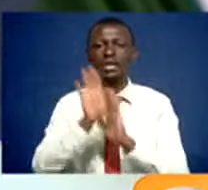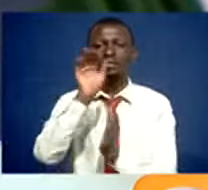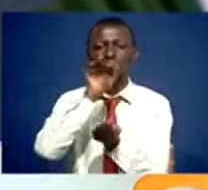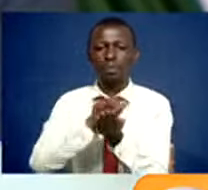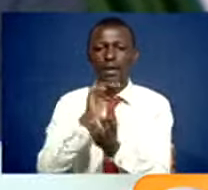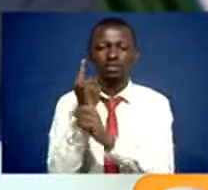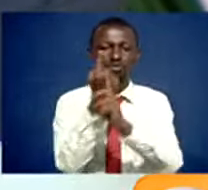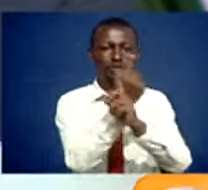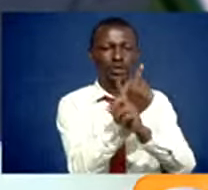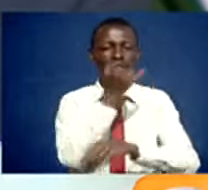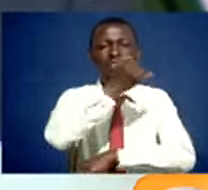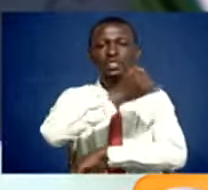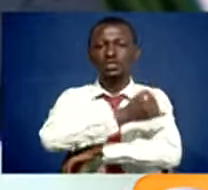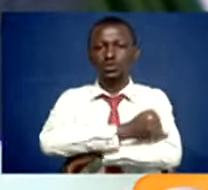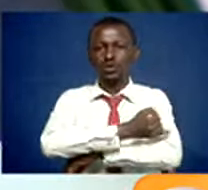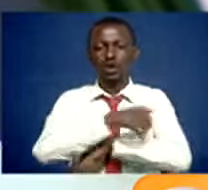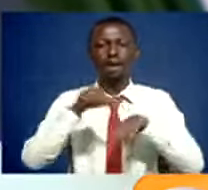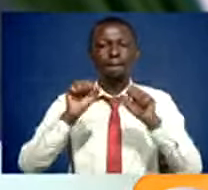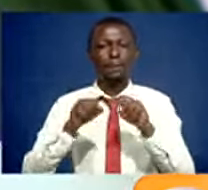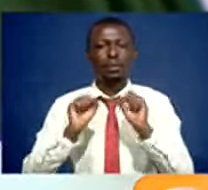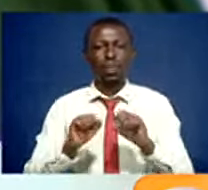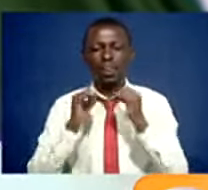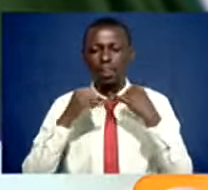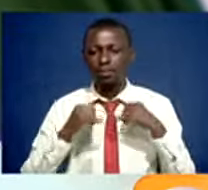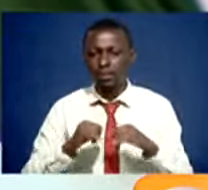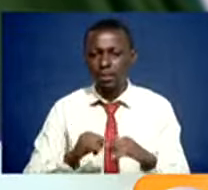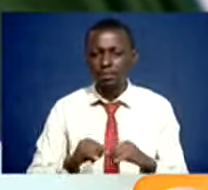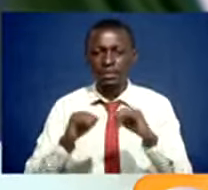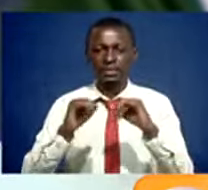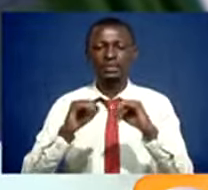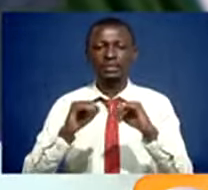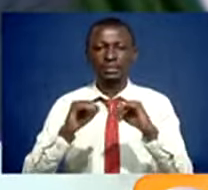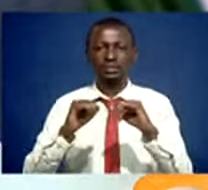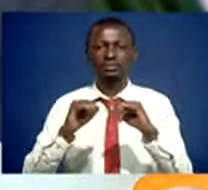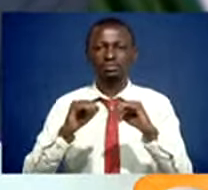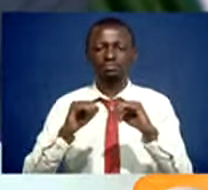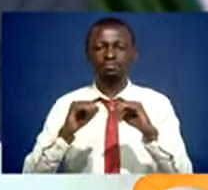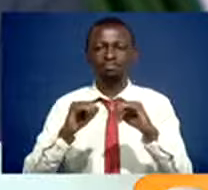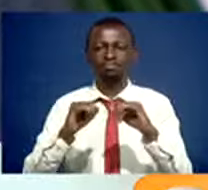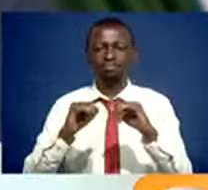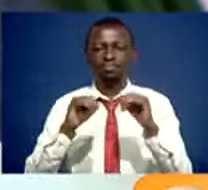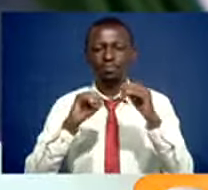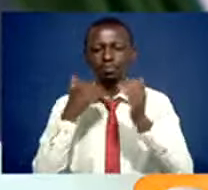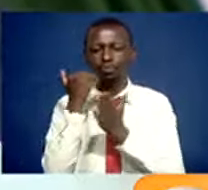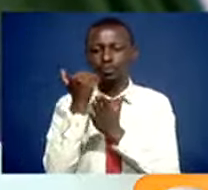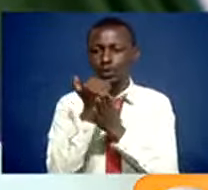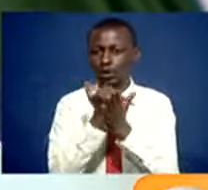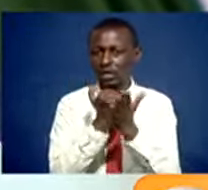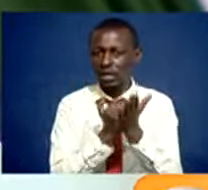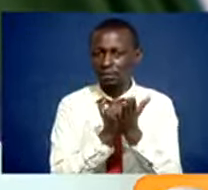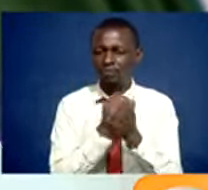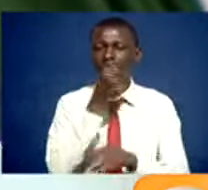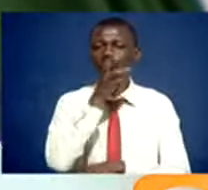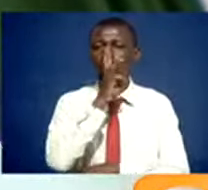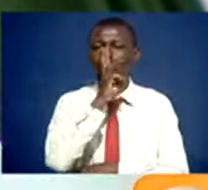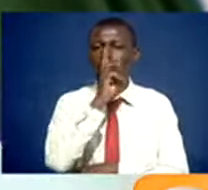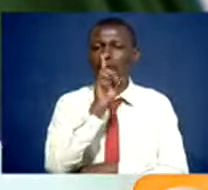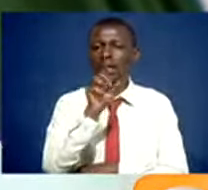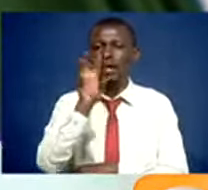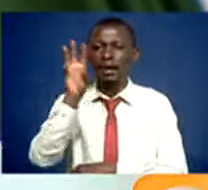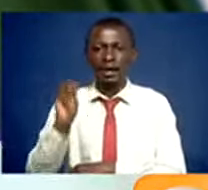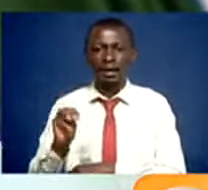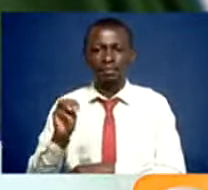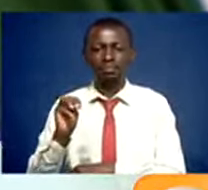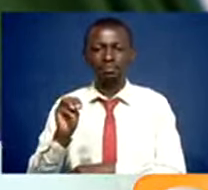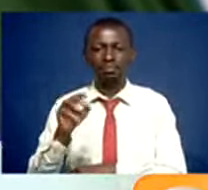multilateral institutions to implement this expanded dam program. To control